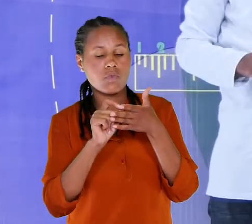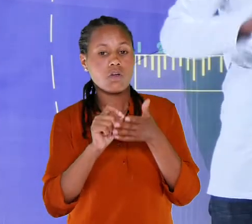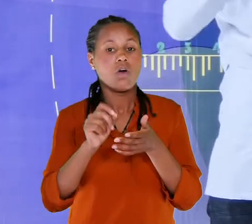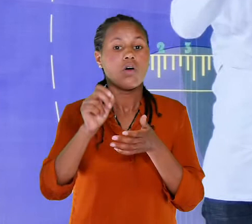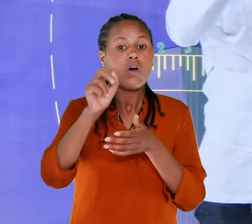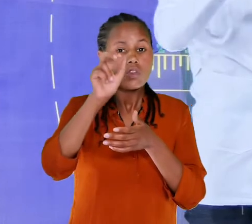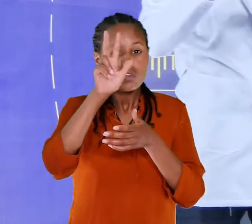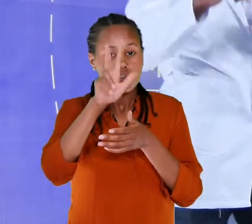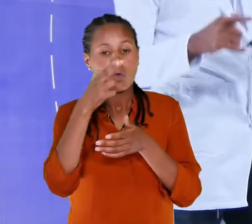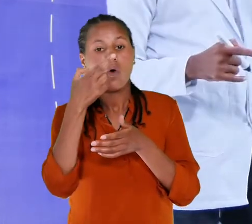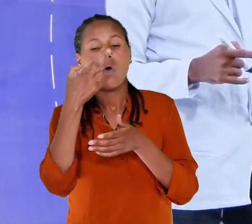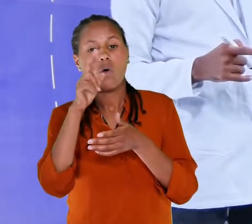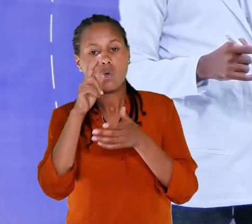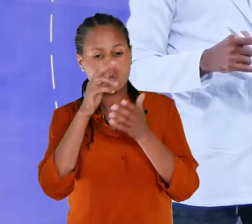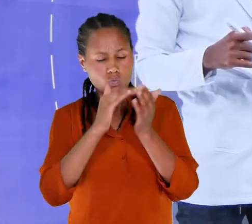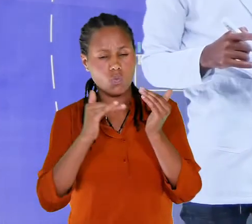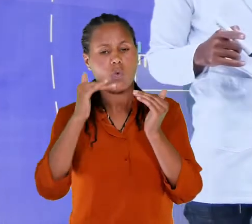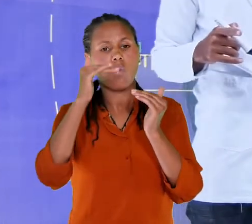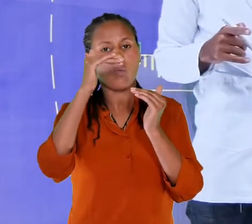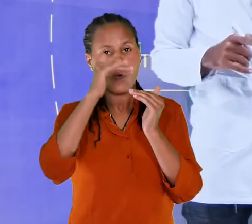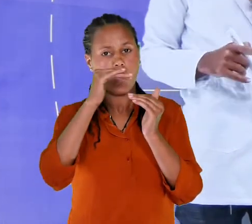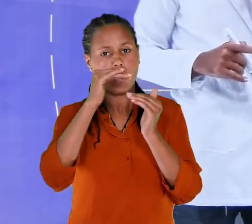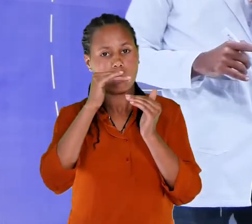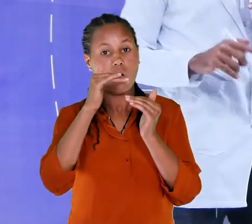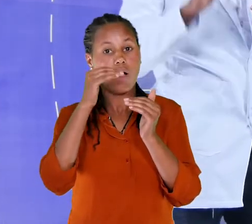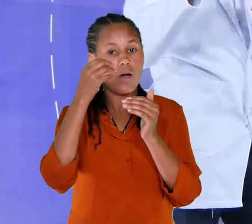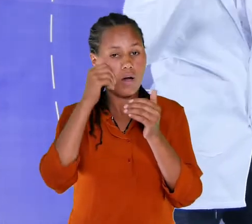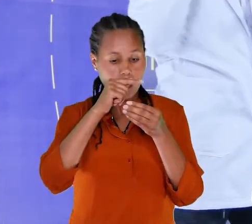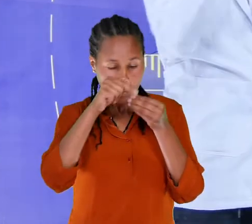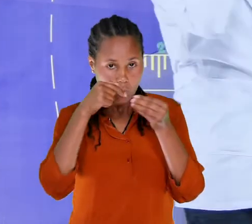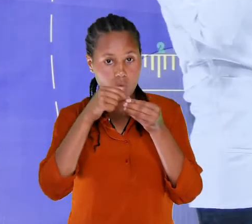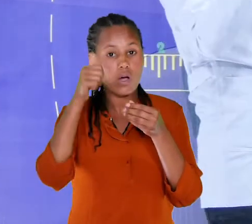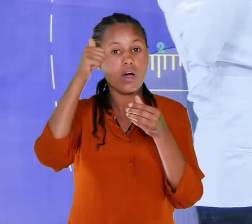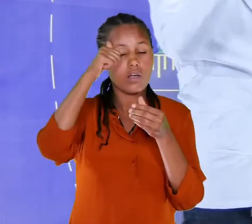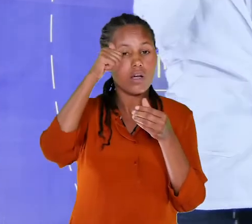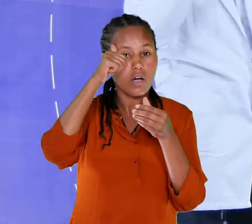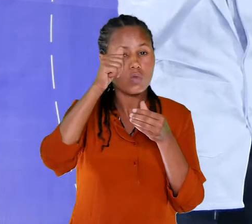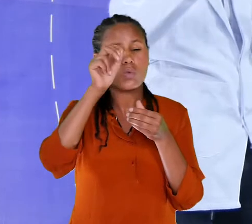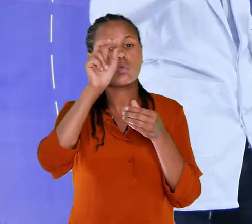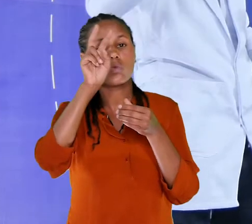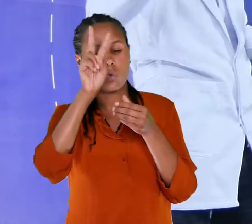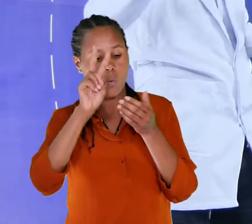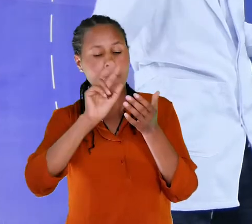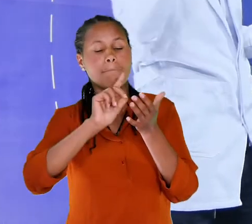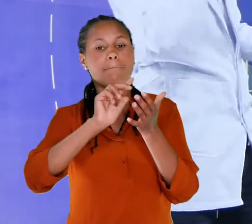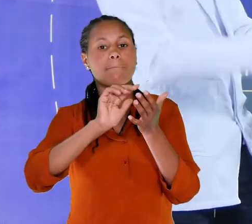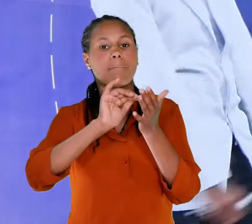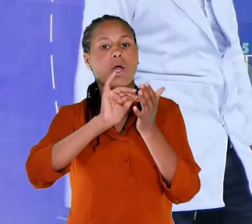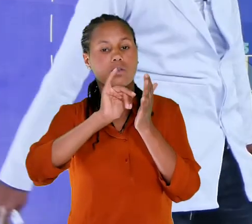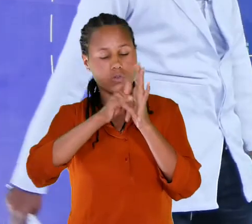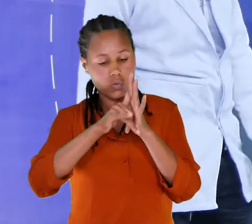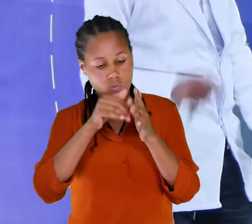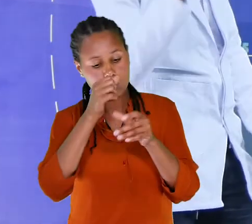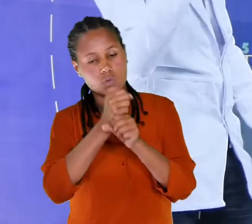three or more sentences about Araga's study plan. You have 2 minutes to write 3 to 5